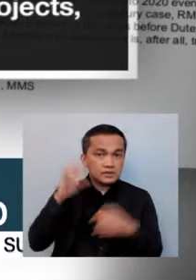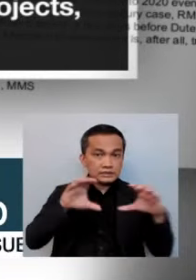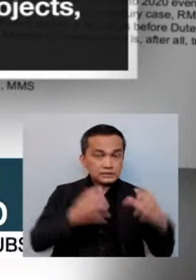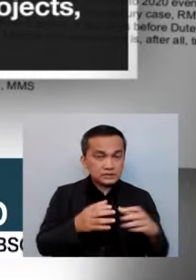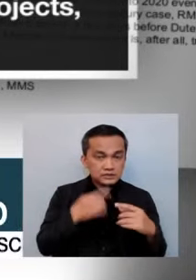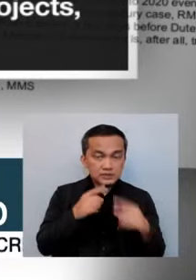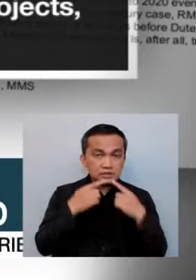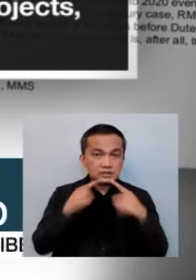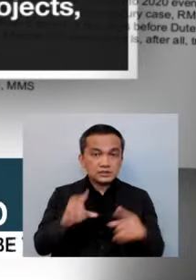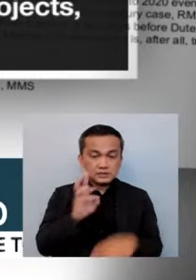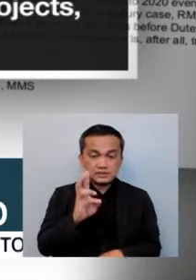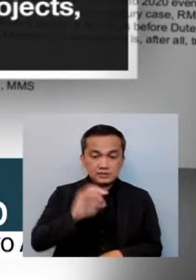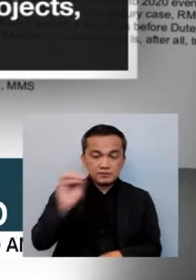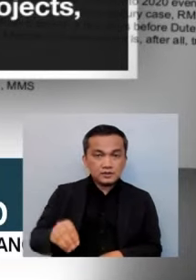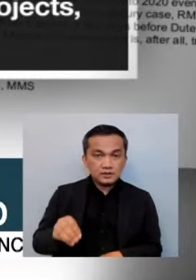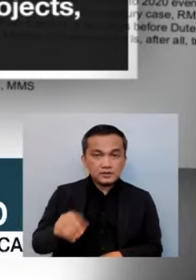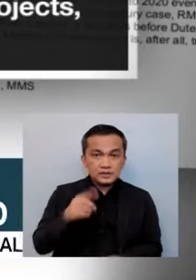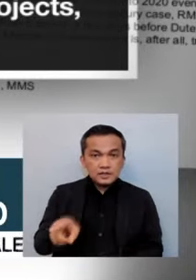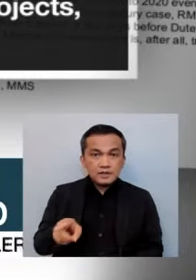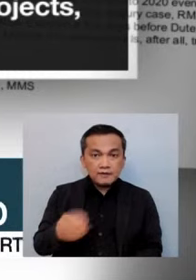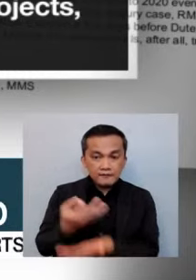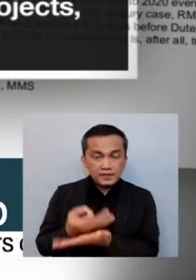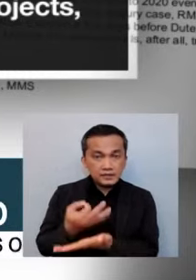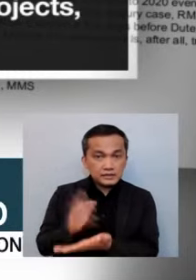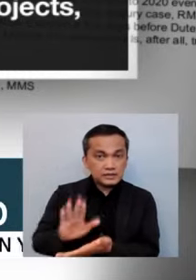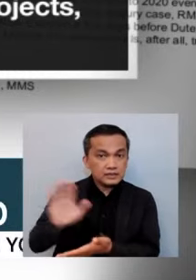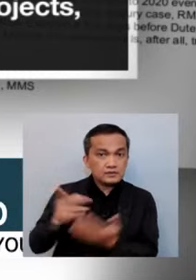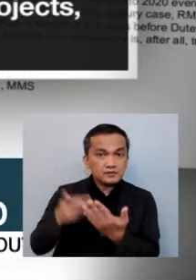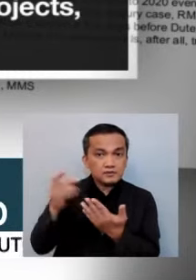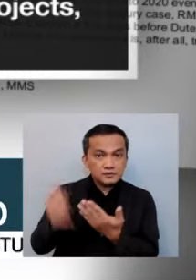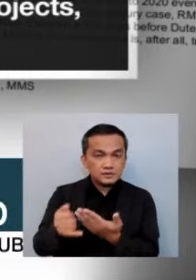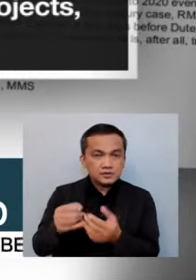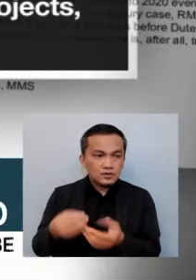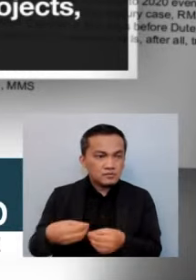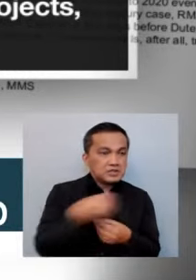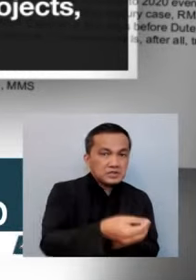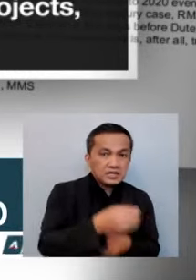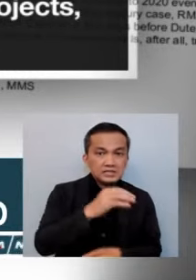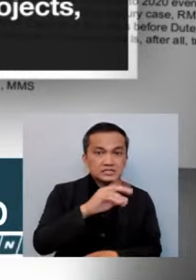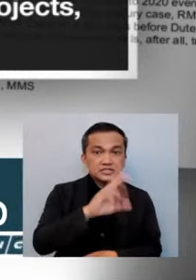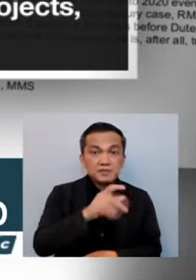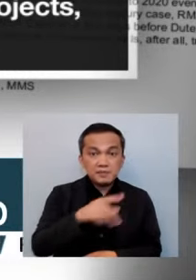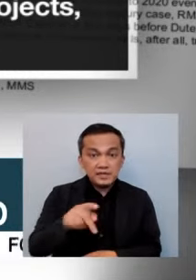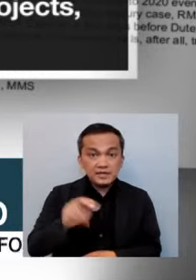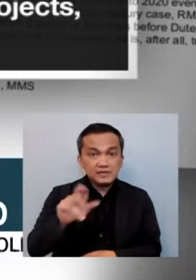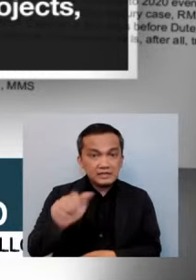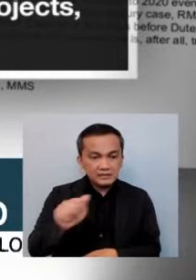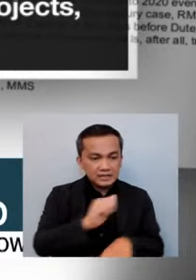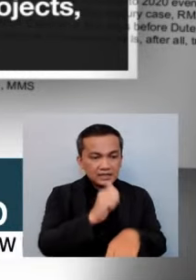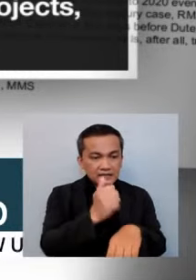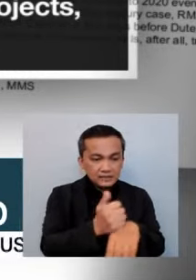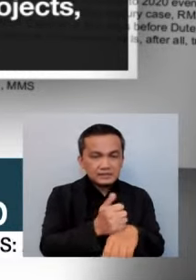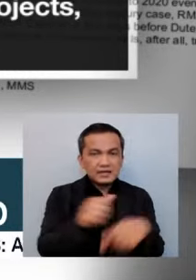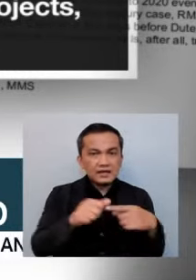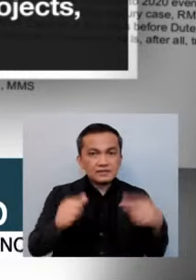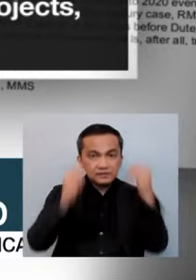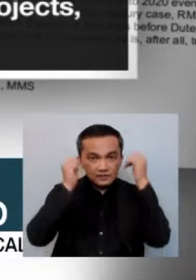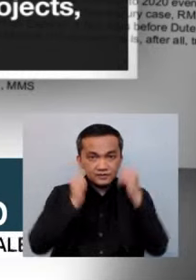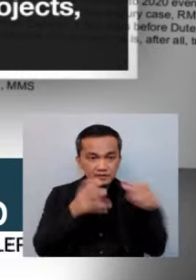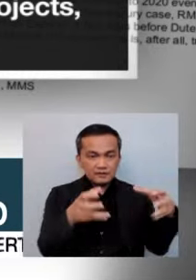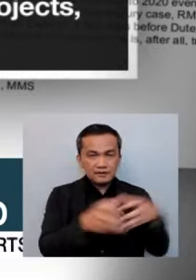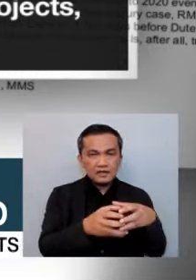claimed 60% of RMP's funds for its projects goes to the CPP-NPA, which have been designated by the Anti-Terrorism Council as